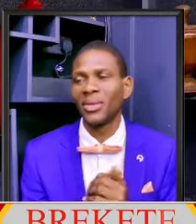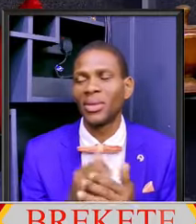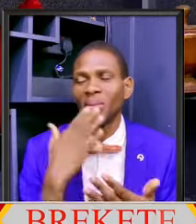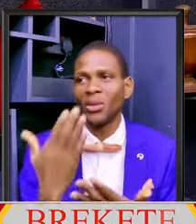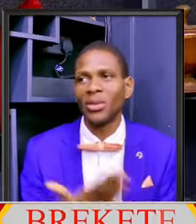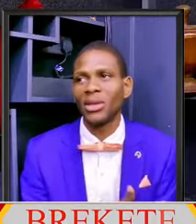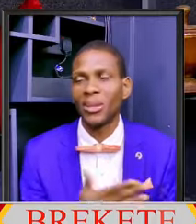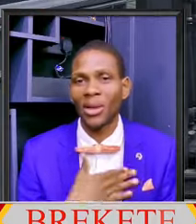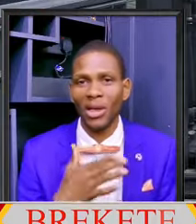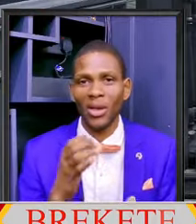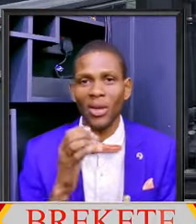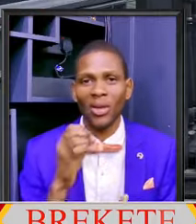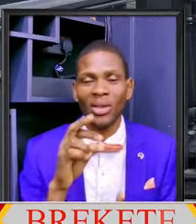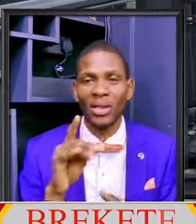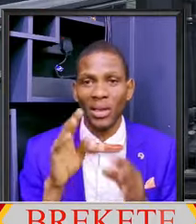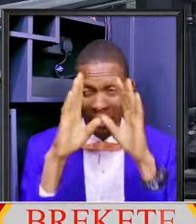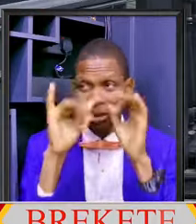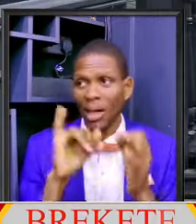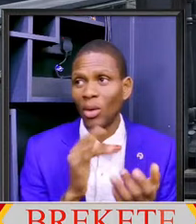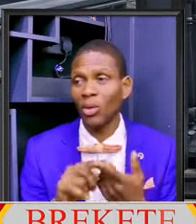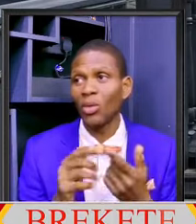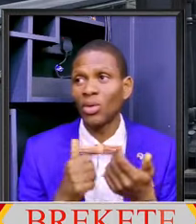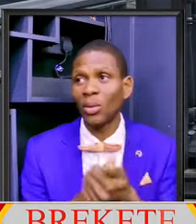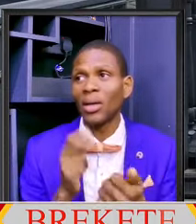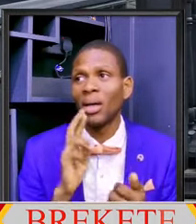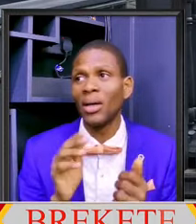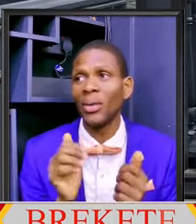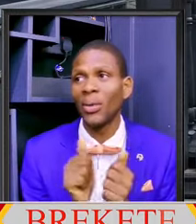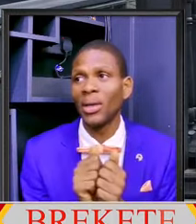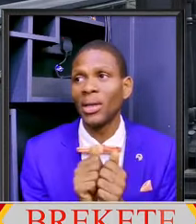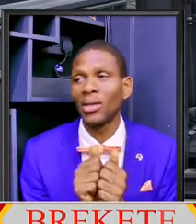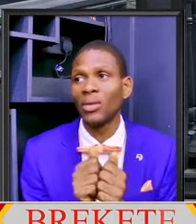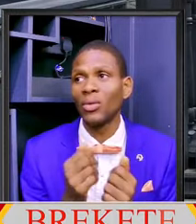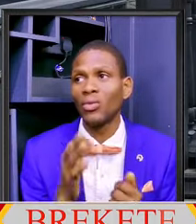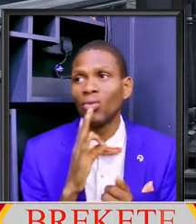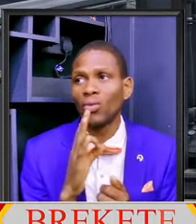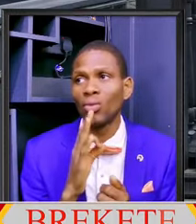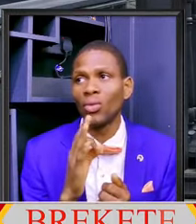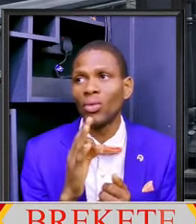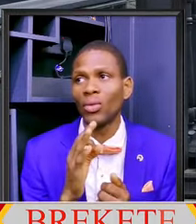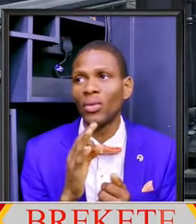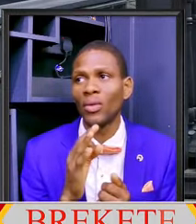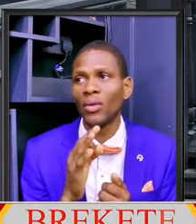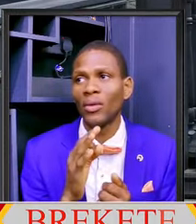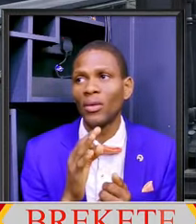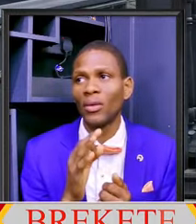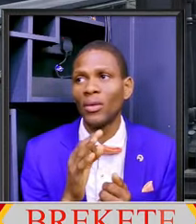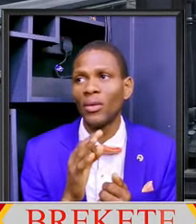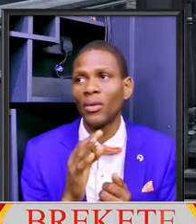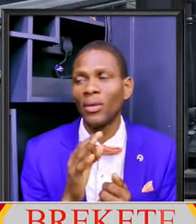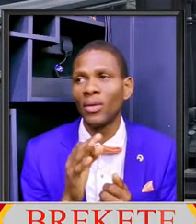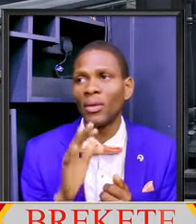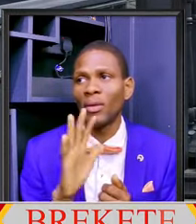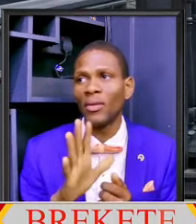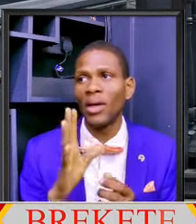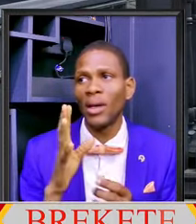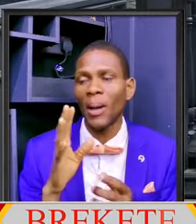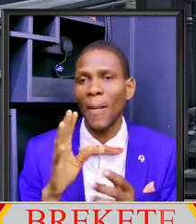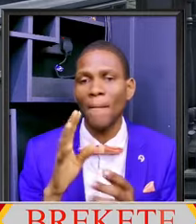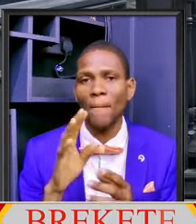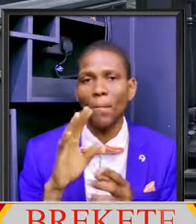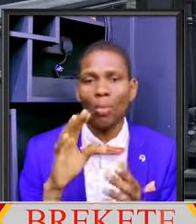Good morning, my ordinary president. Mm-hmm. I want support join the foodstuff where you go give. I'm giving her 5 noodles of beans,